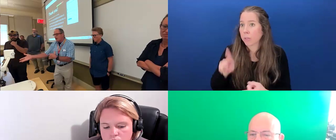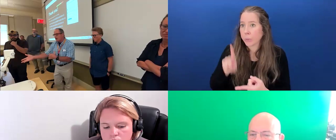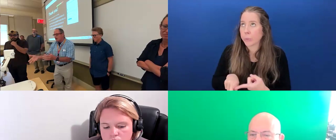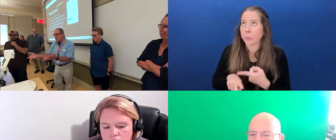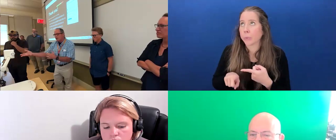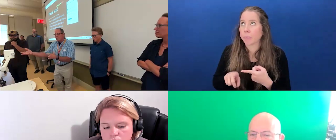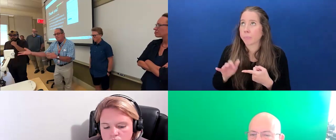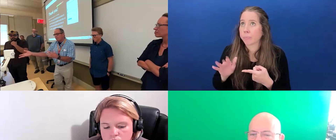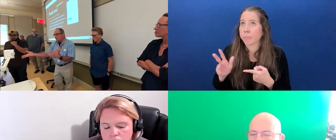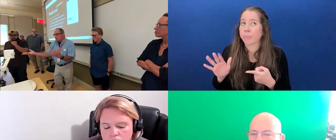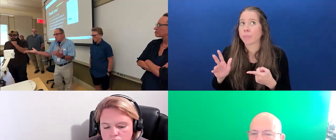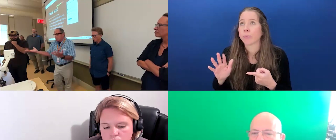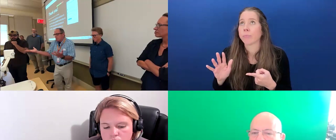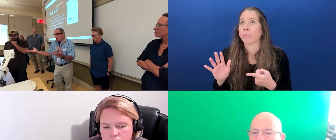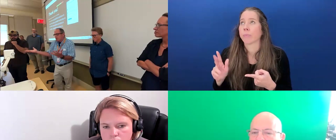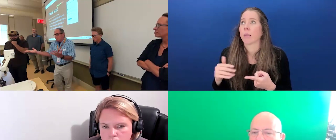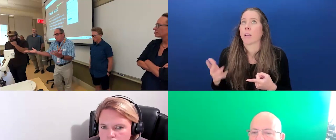the